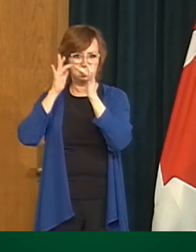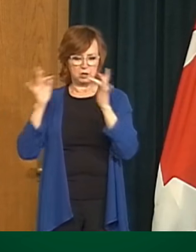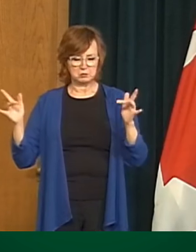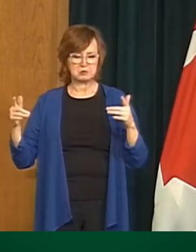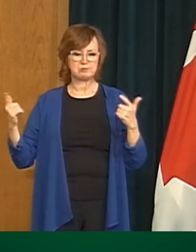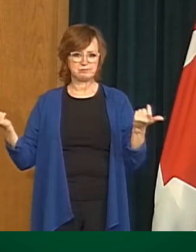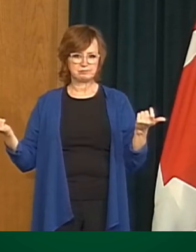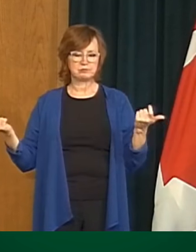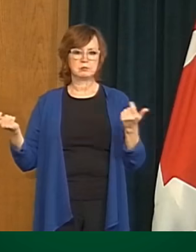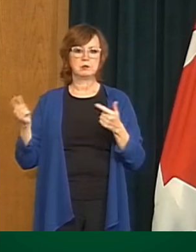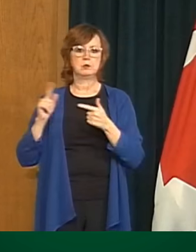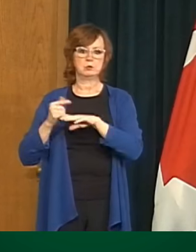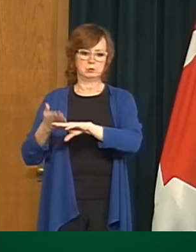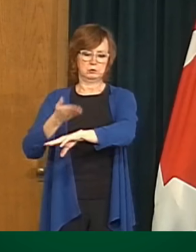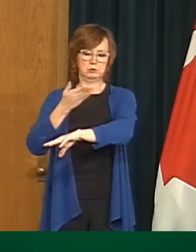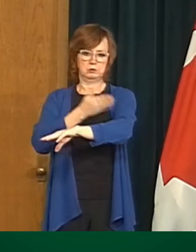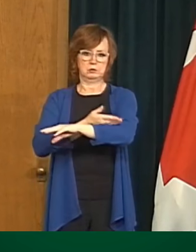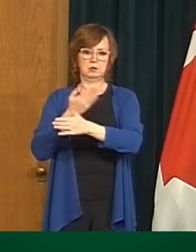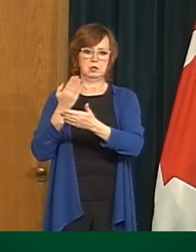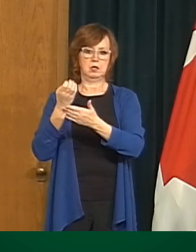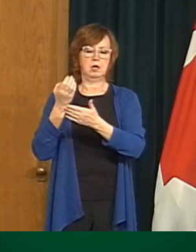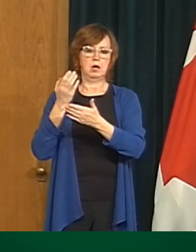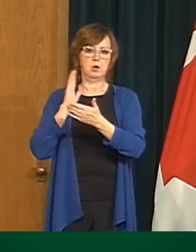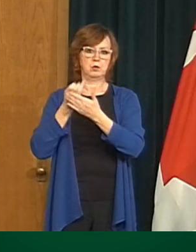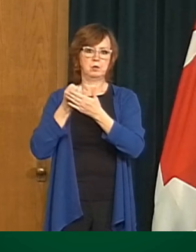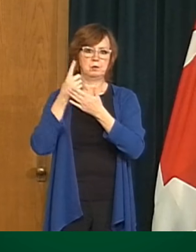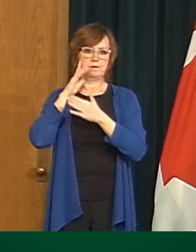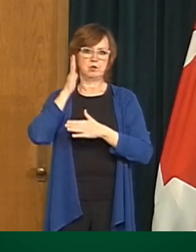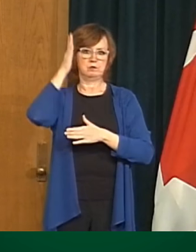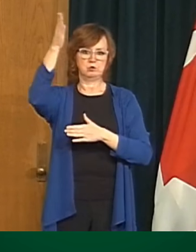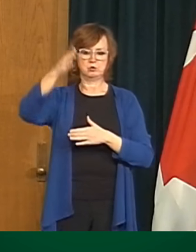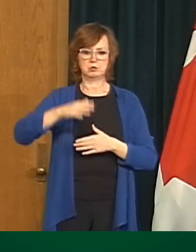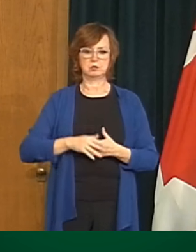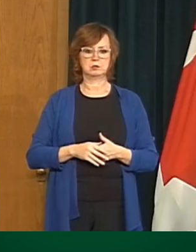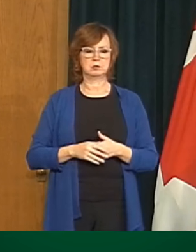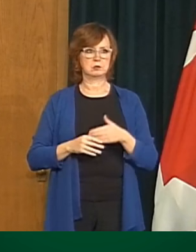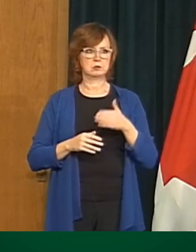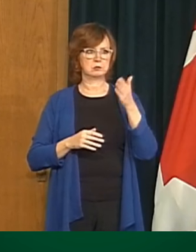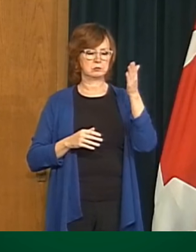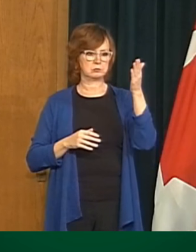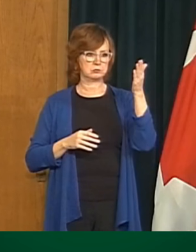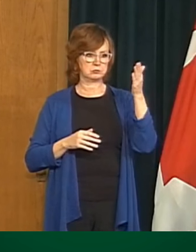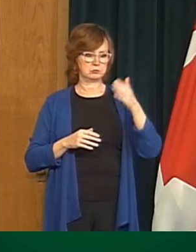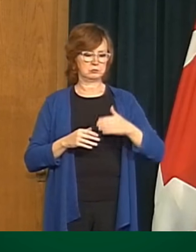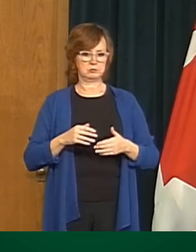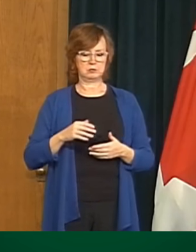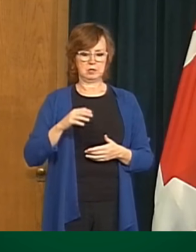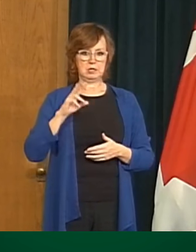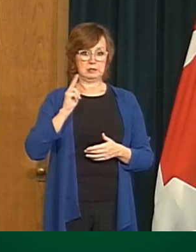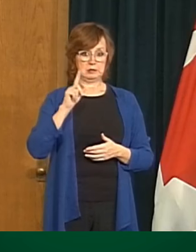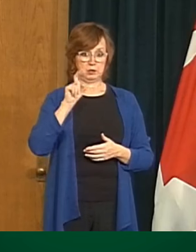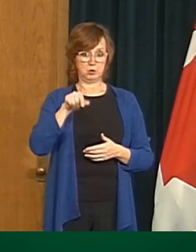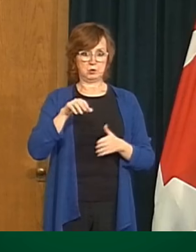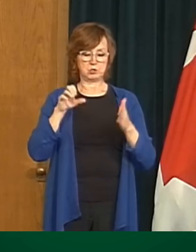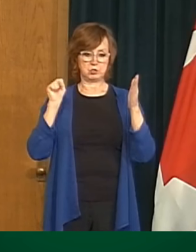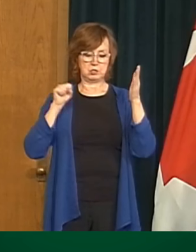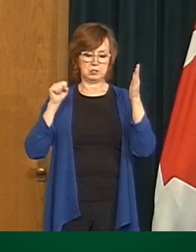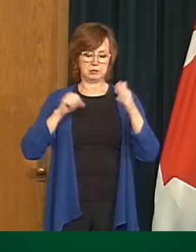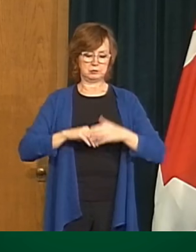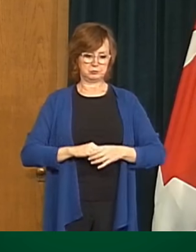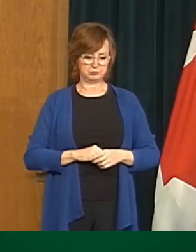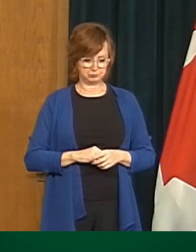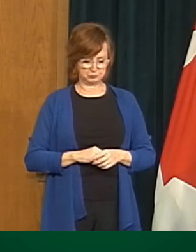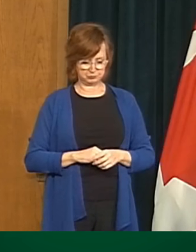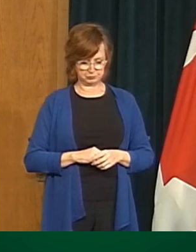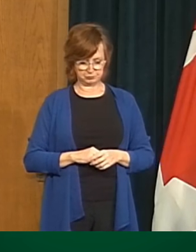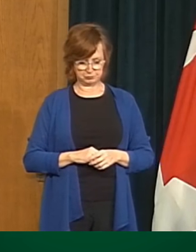to expand our economy tomorrow. Follow up, Lisa? Yes, this money is